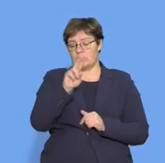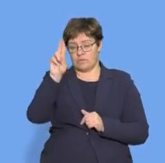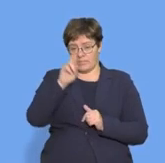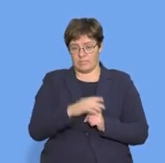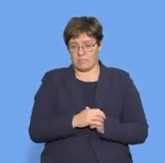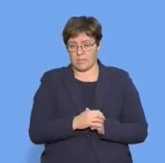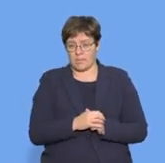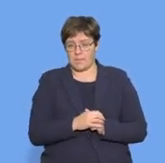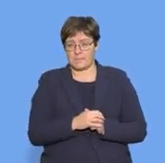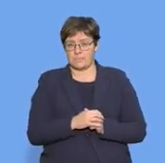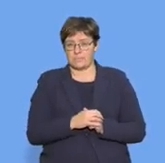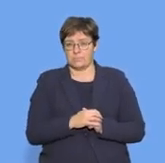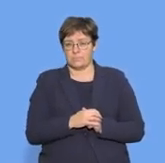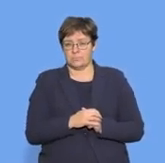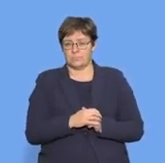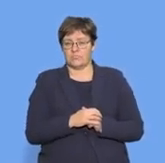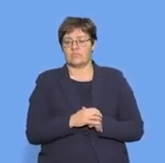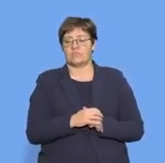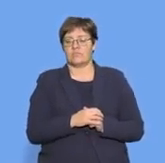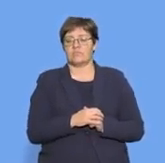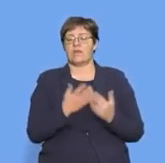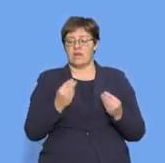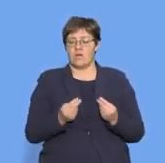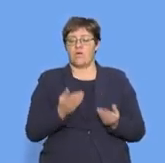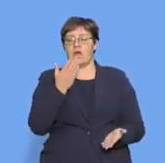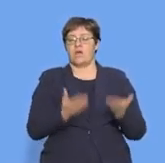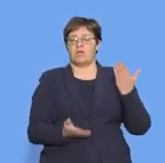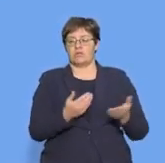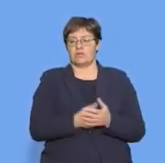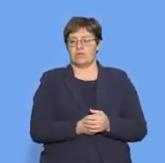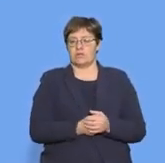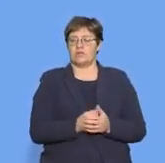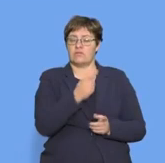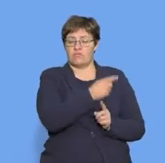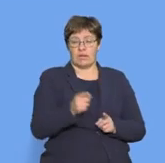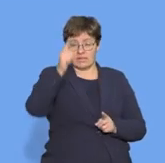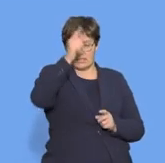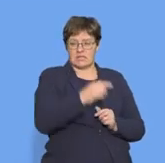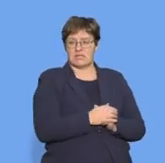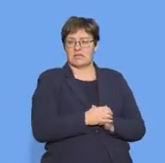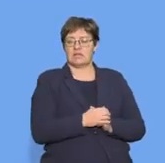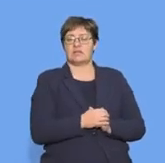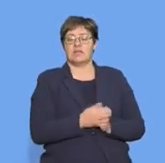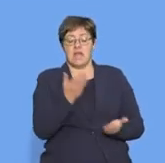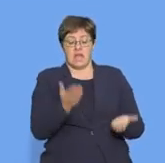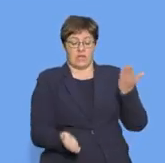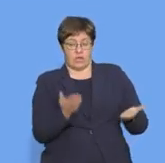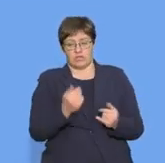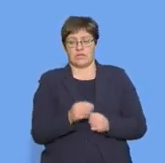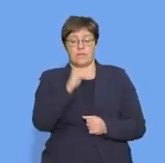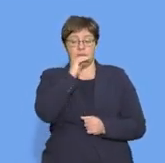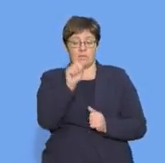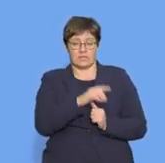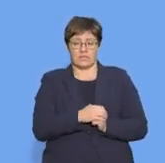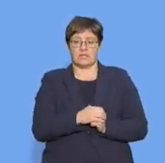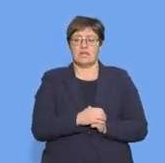r squared. And then I can now write it, I'm just going to write it up there, right? Then my equation will